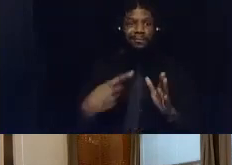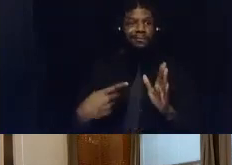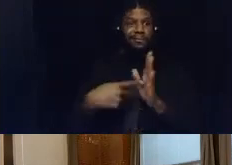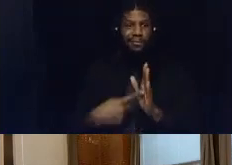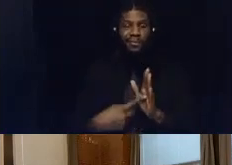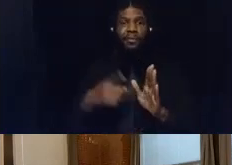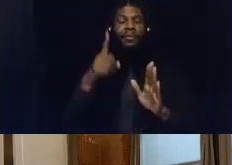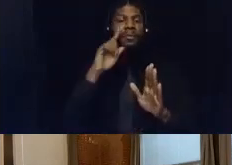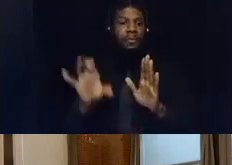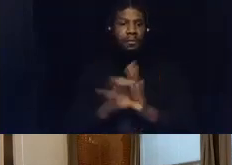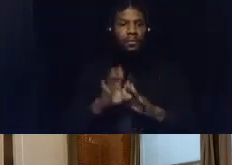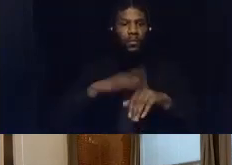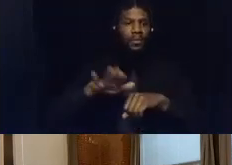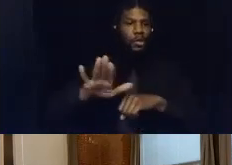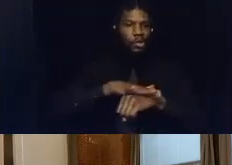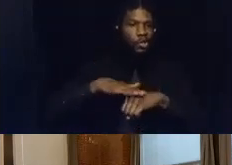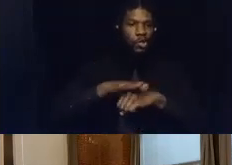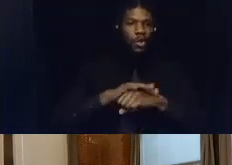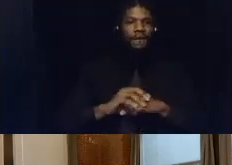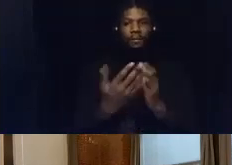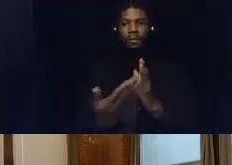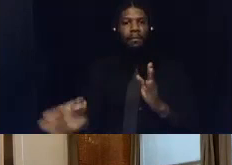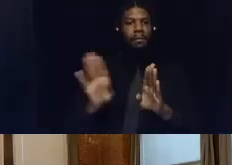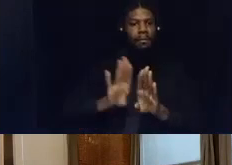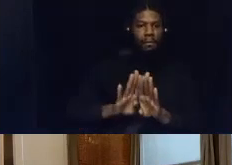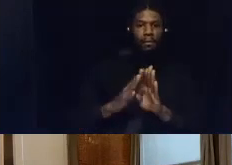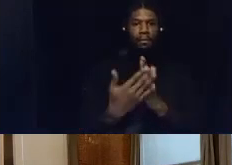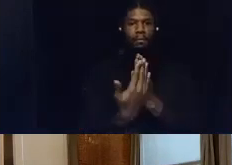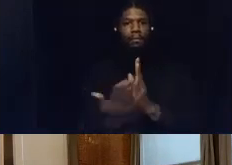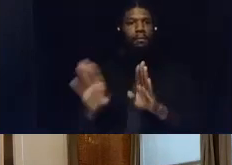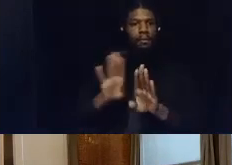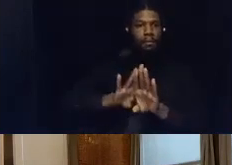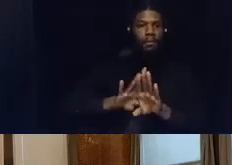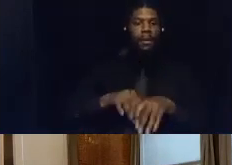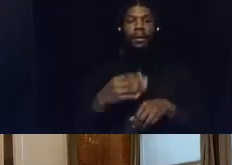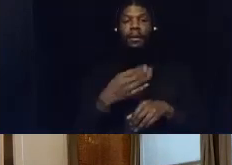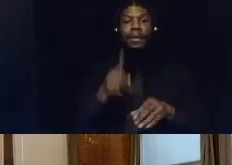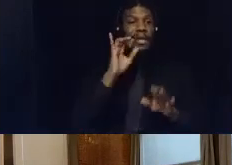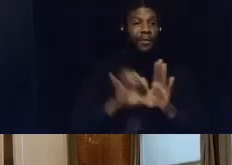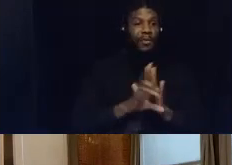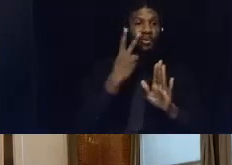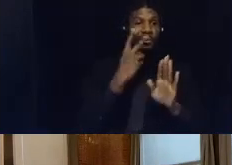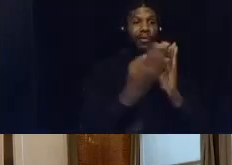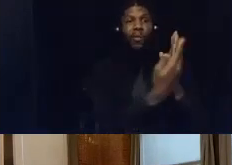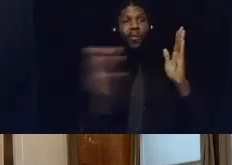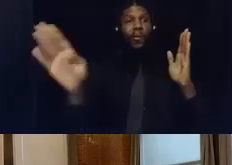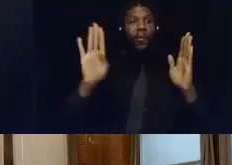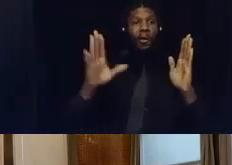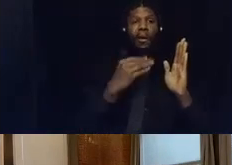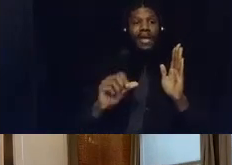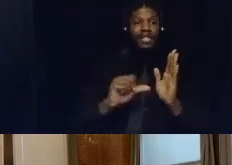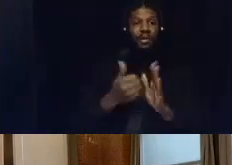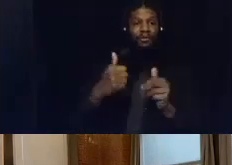them. And the relationship between these images on the wall and the images wrapped on the sculptures is a kind